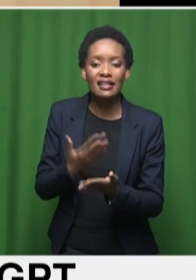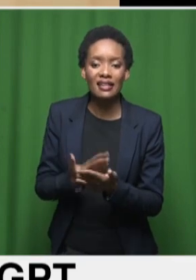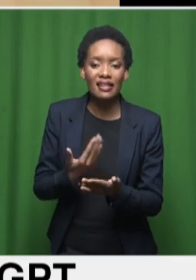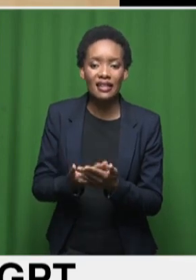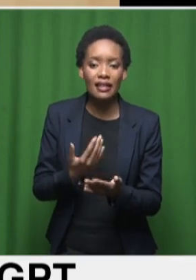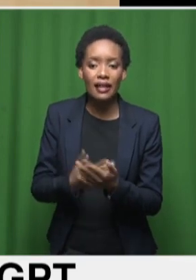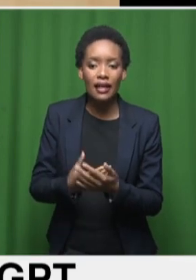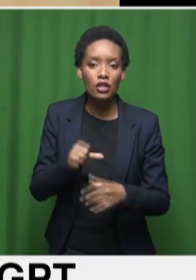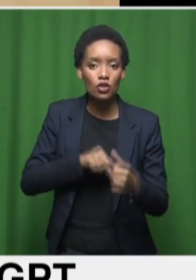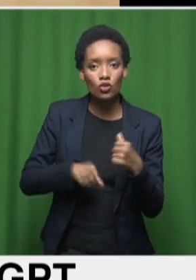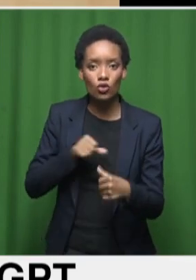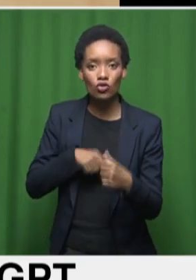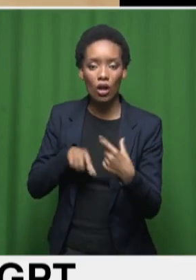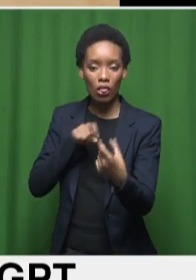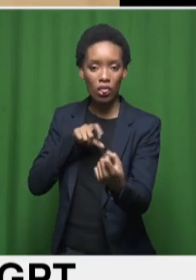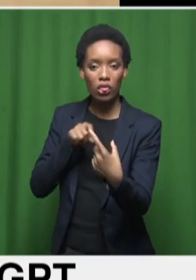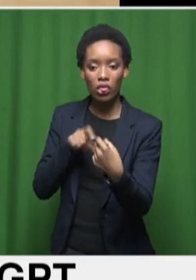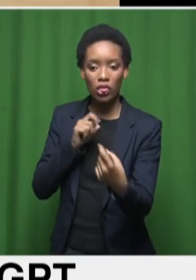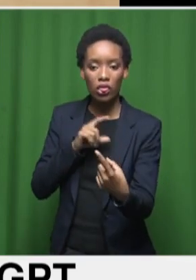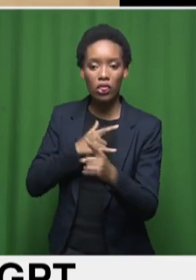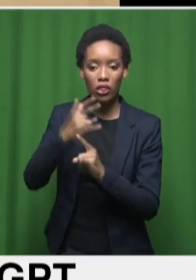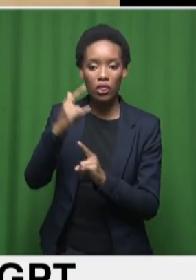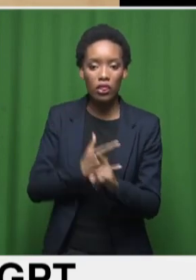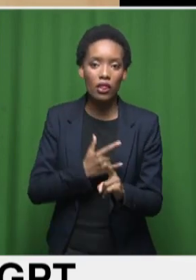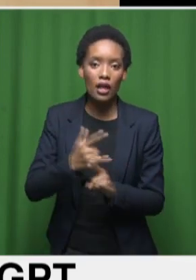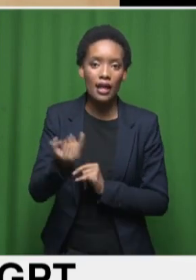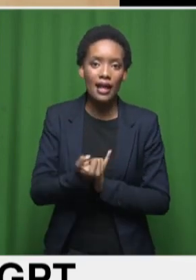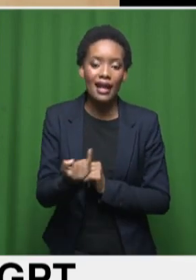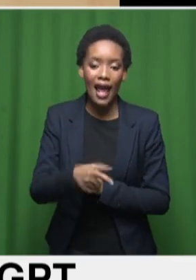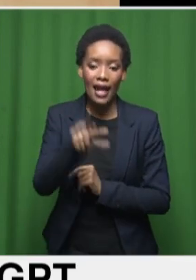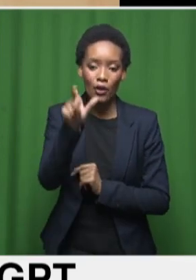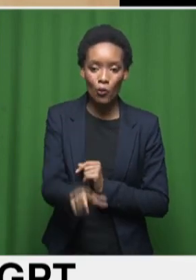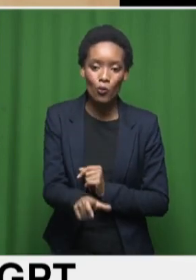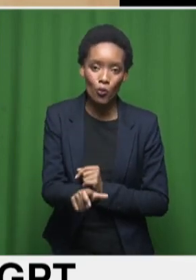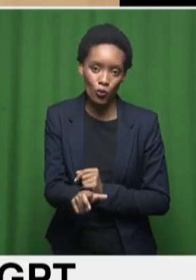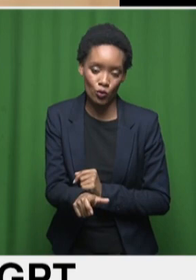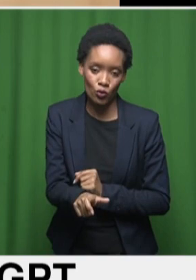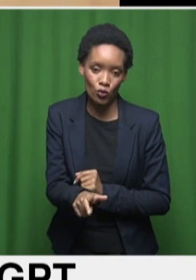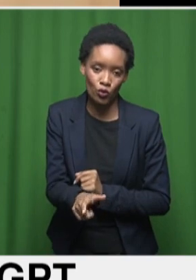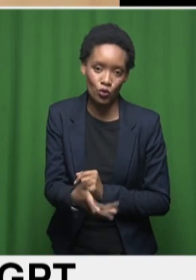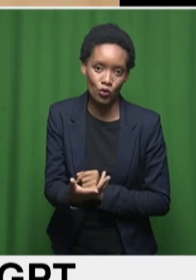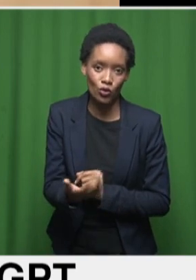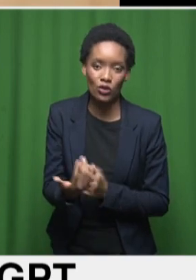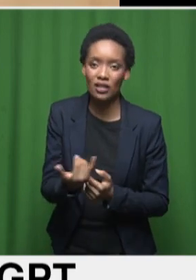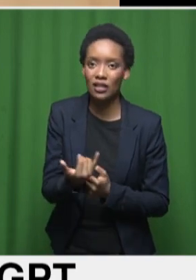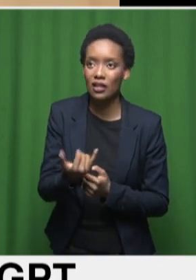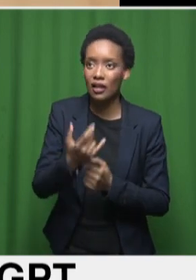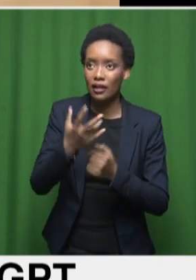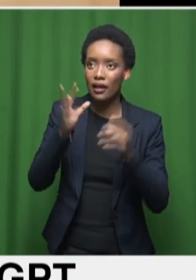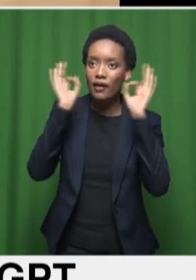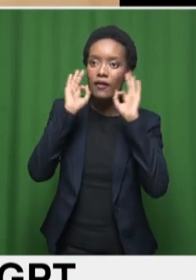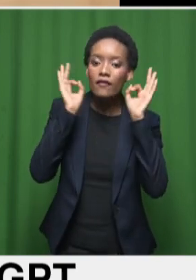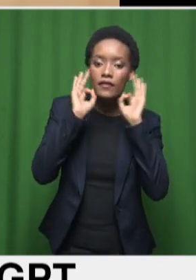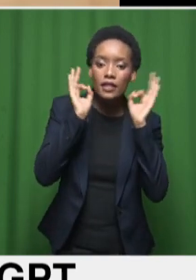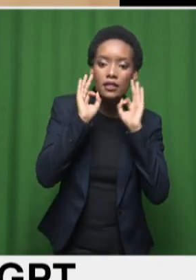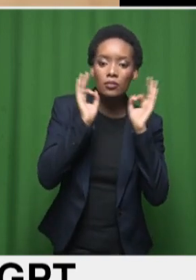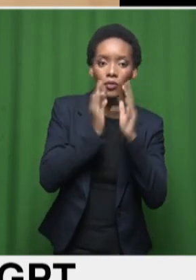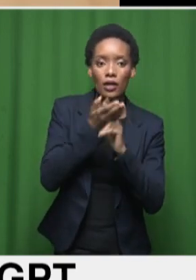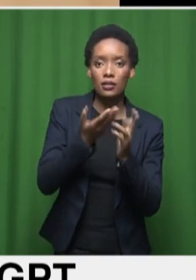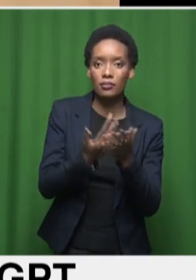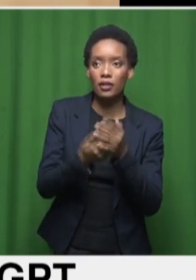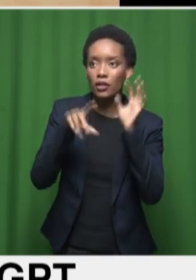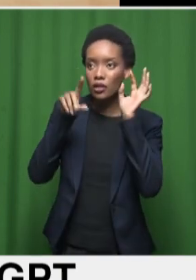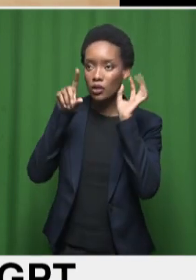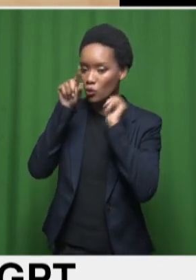engage with you like it knows you, like it's live, because it can have access to your information on Facebook. They can have access to your information on Twitter,